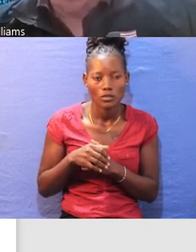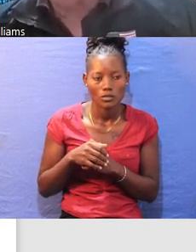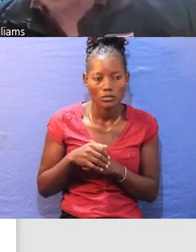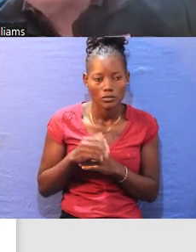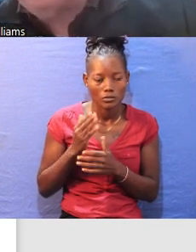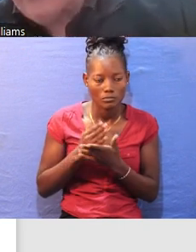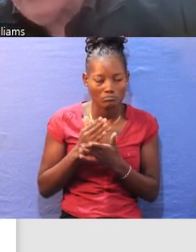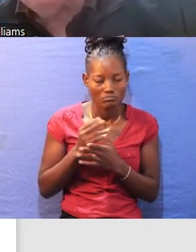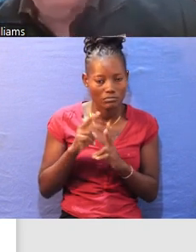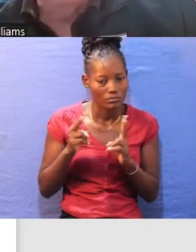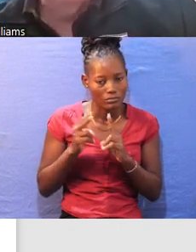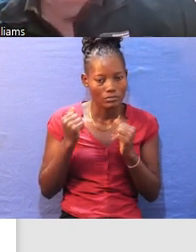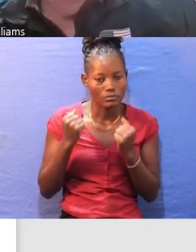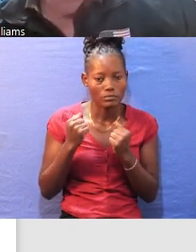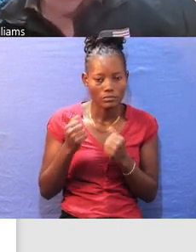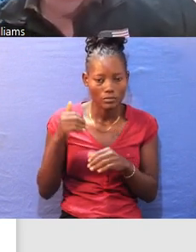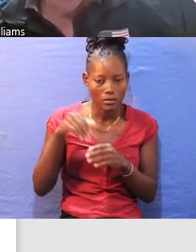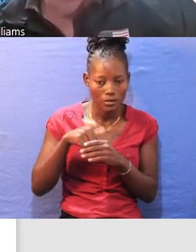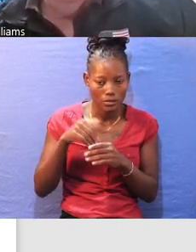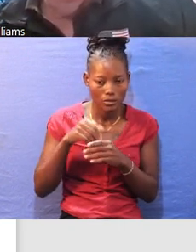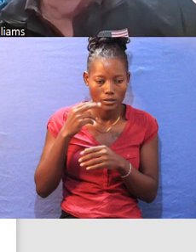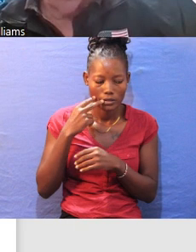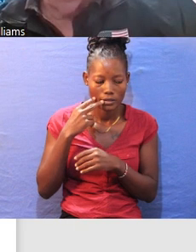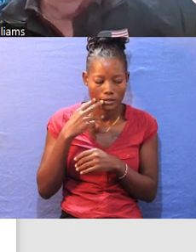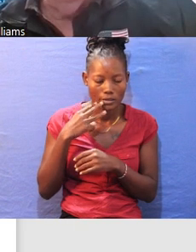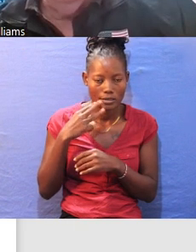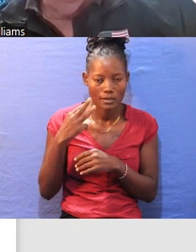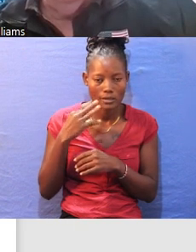squatted 365. So what is that?